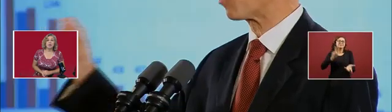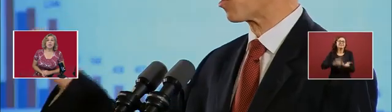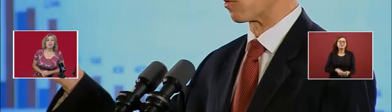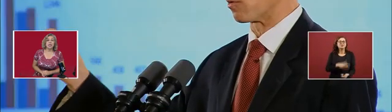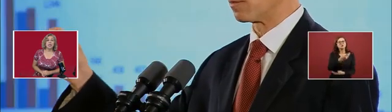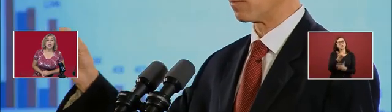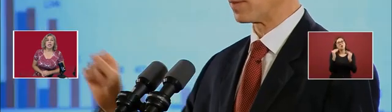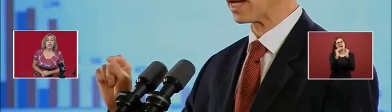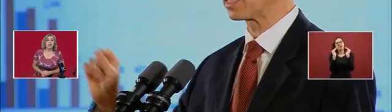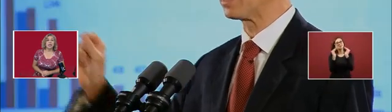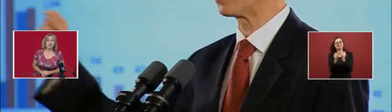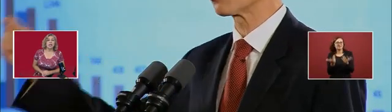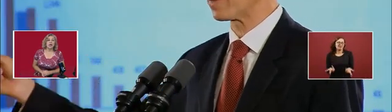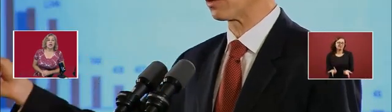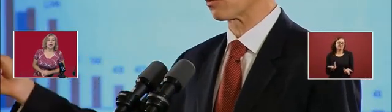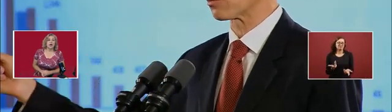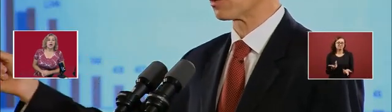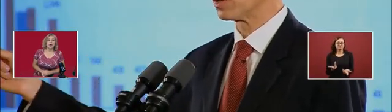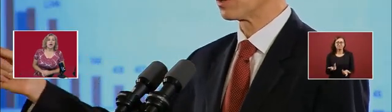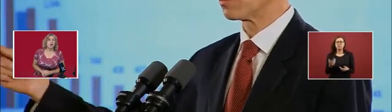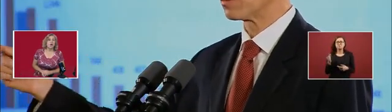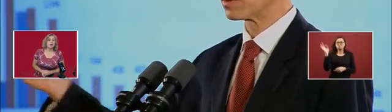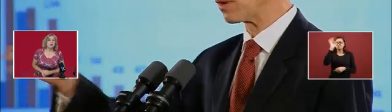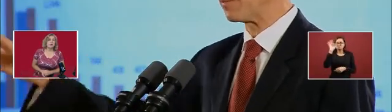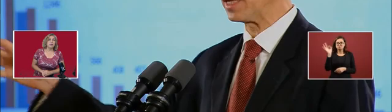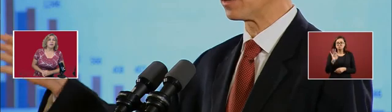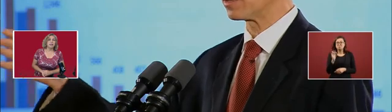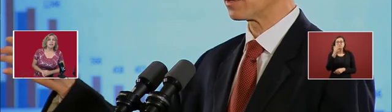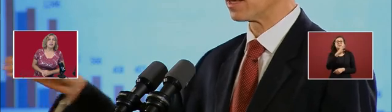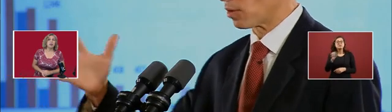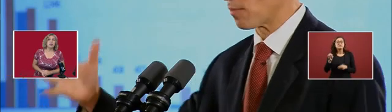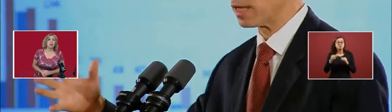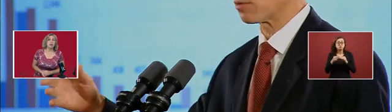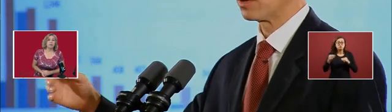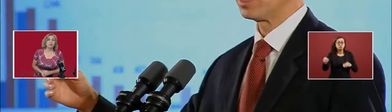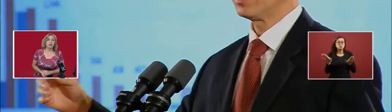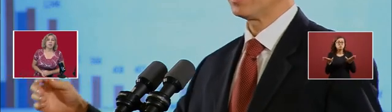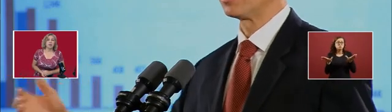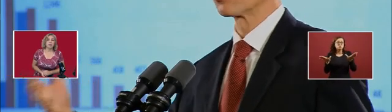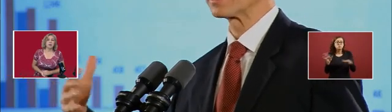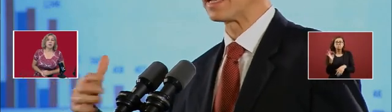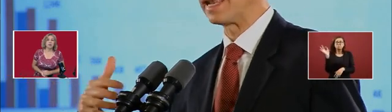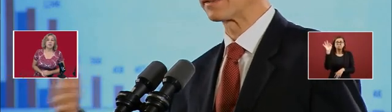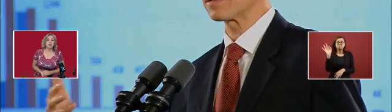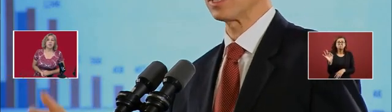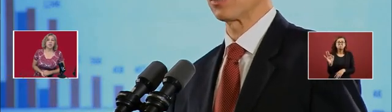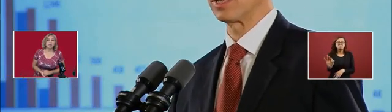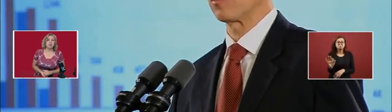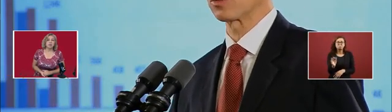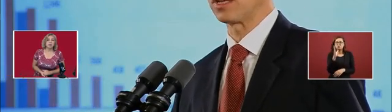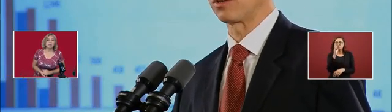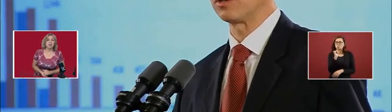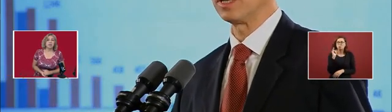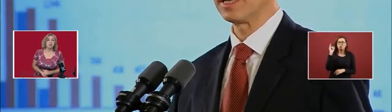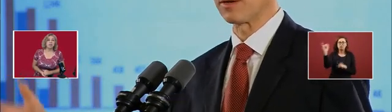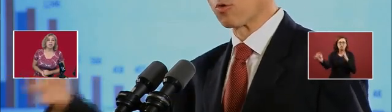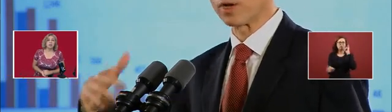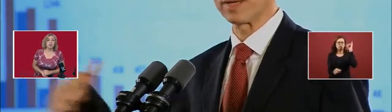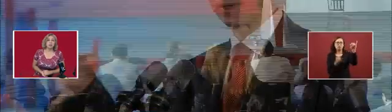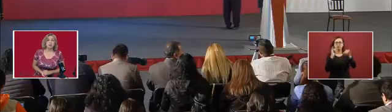proliferate, particularly in the areas that are near where people live in particular. The transmission